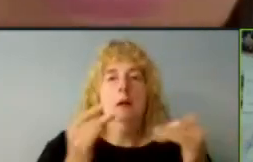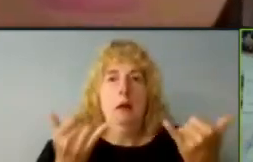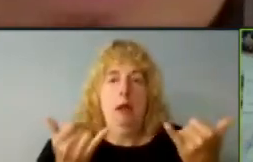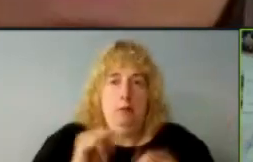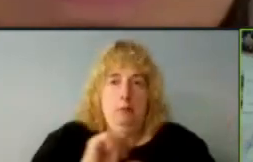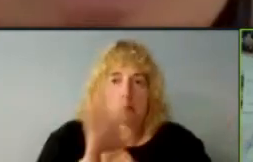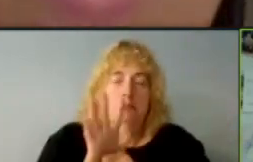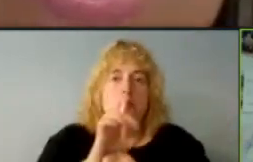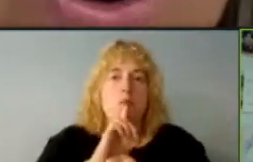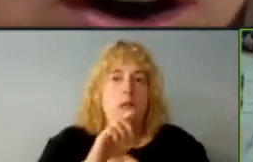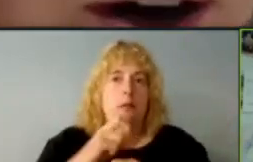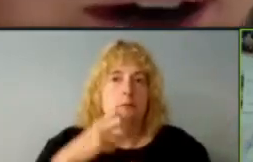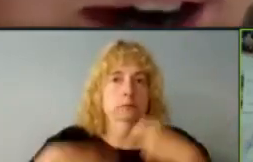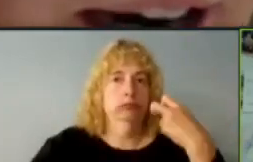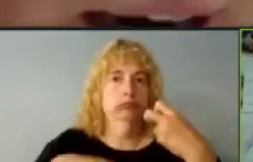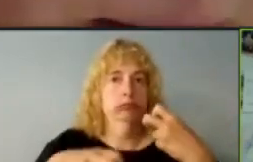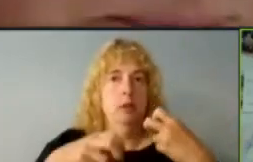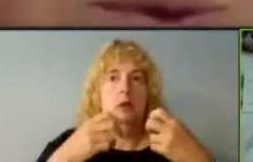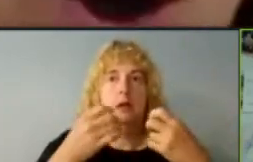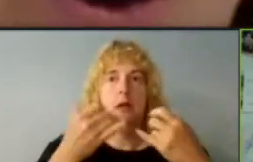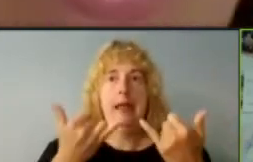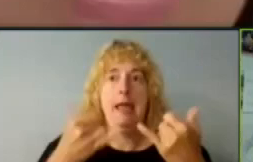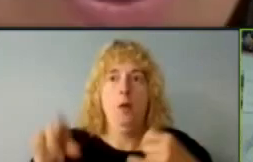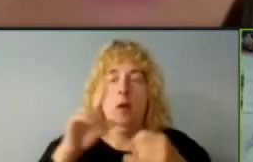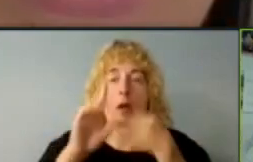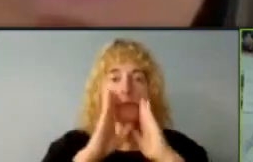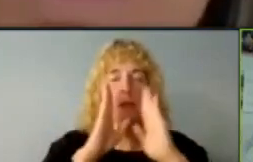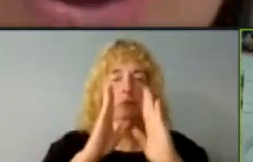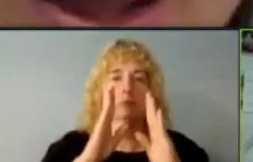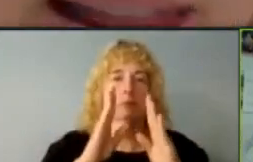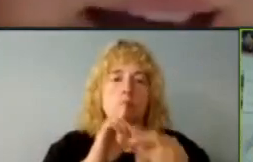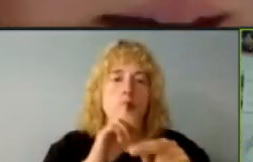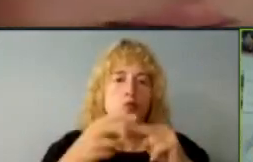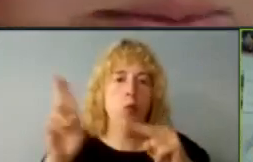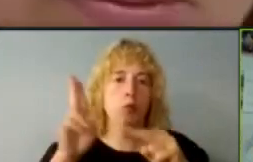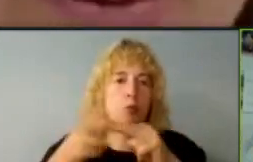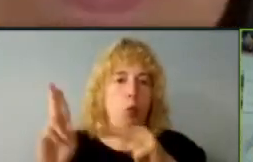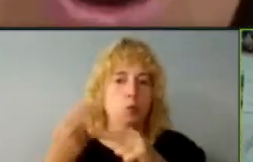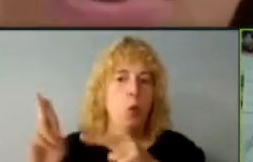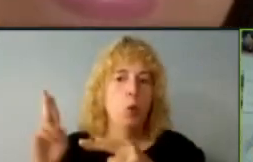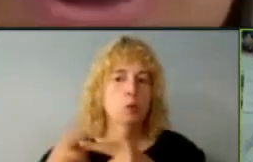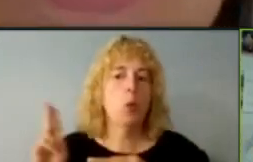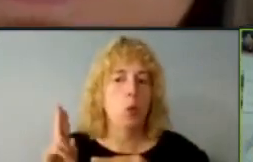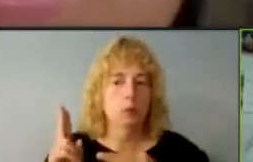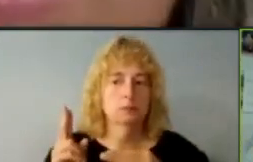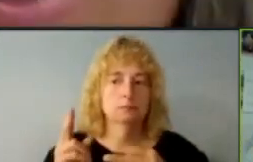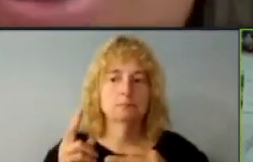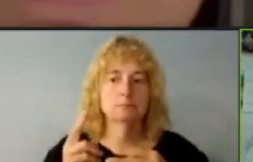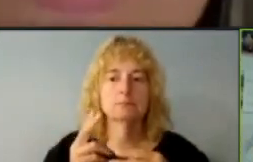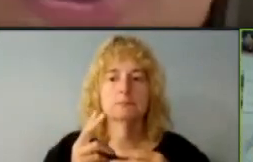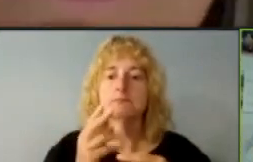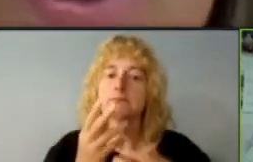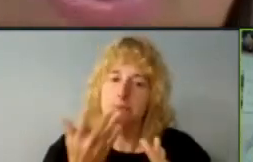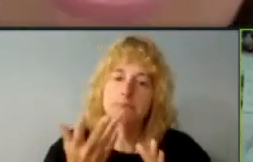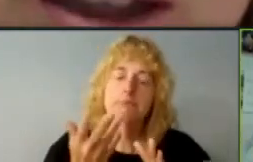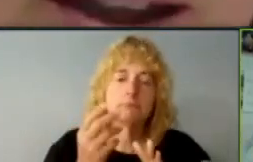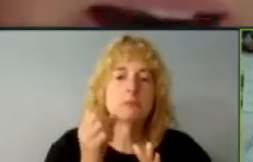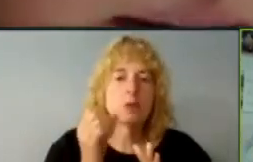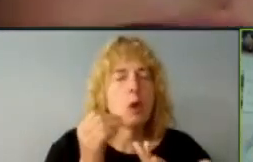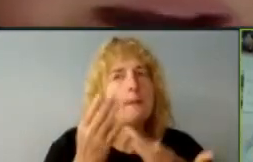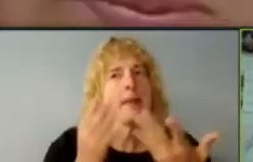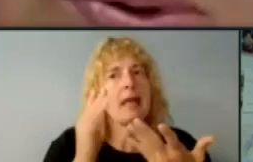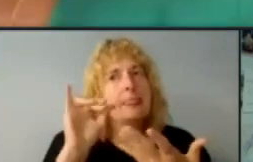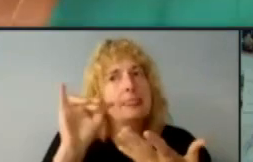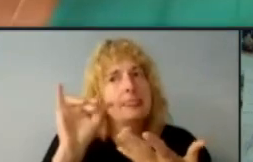attention spans are even shorter. But I think maybe we should pull out those scenarios for folks